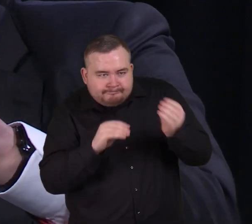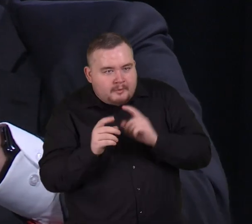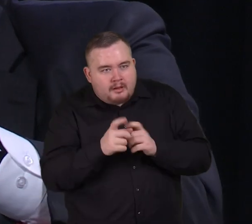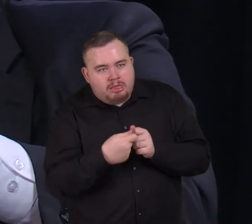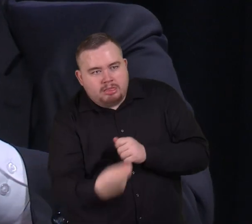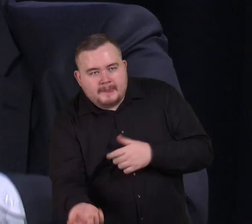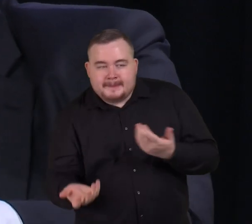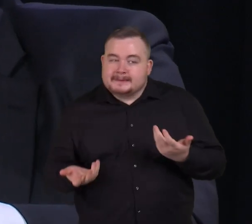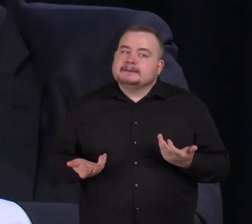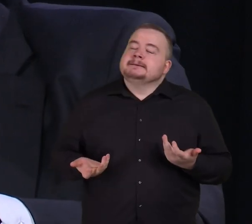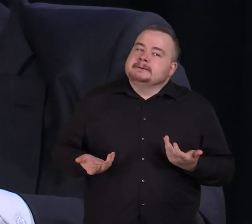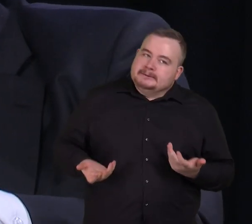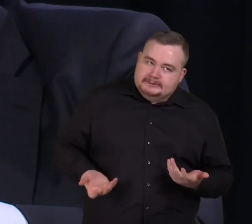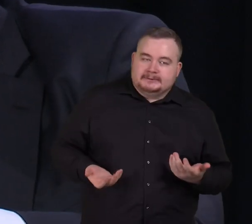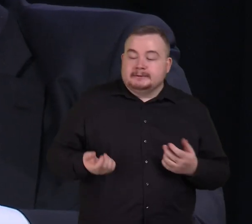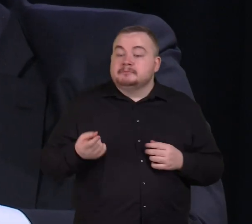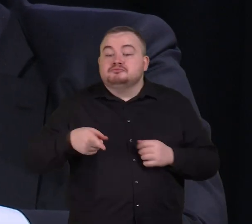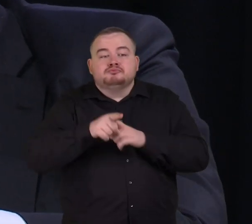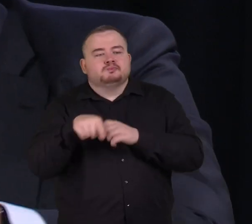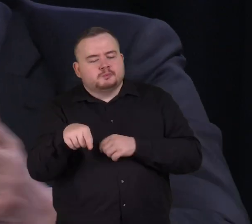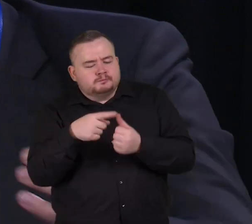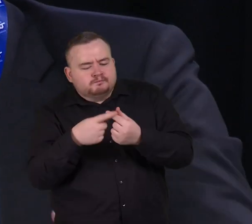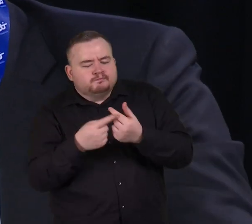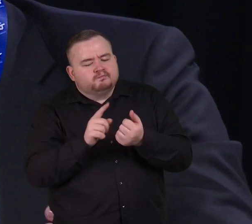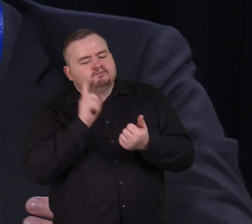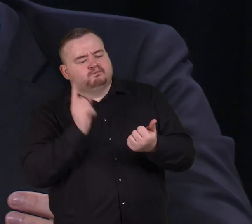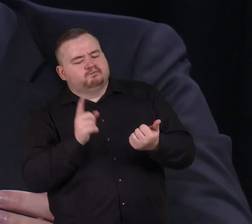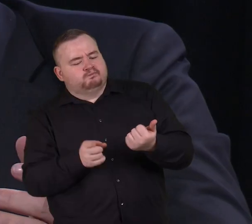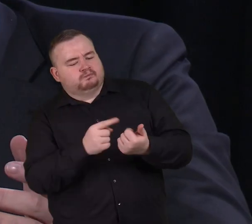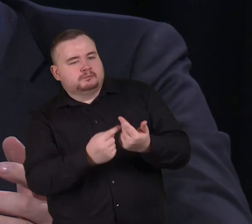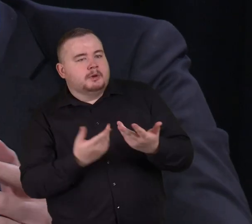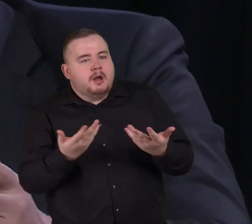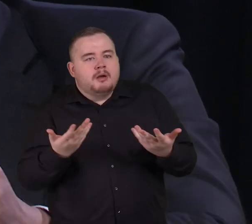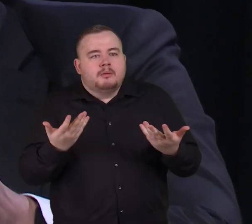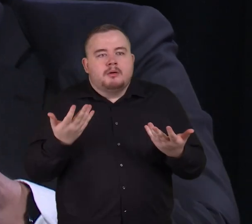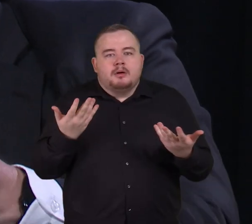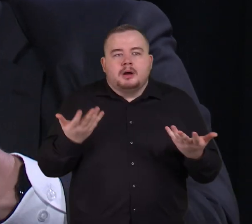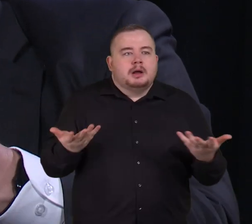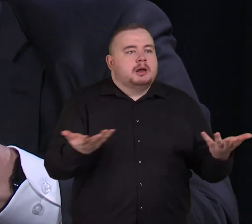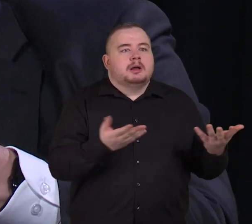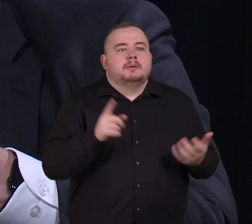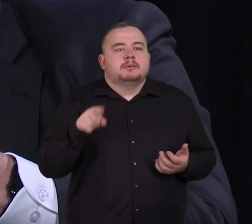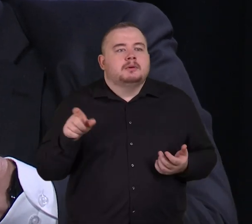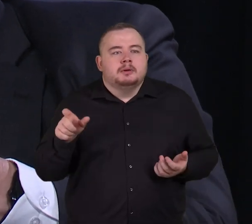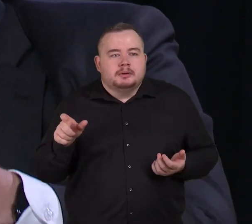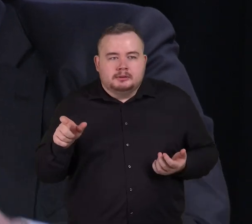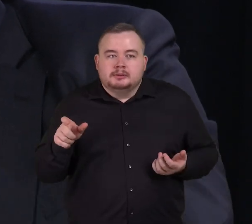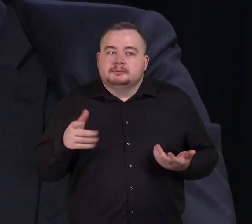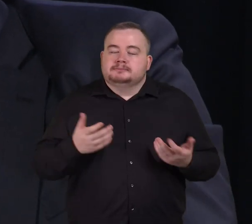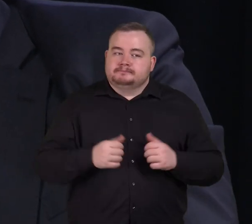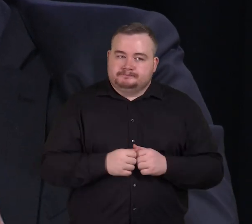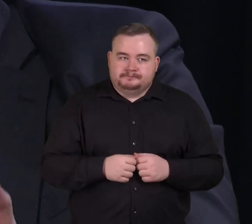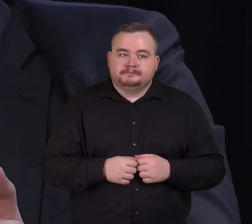are depending crucially on local actions, like giving a building permit in time. They are